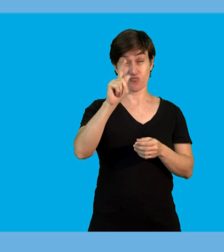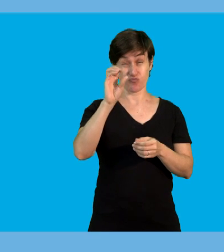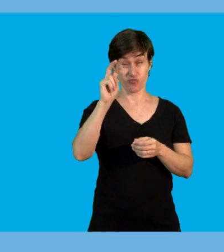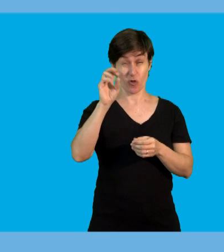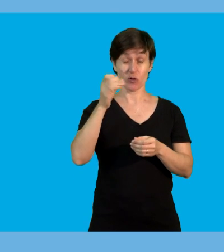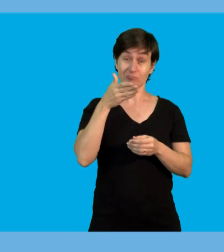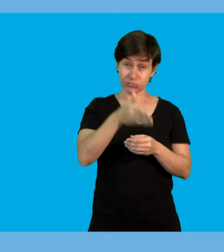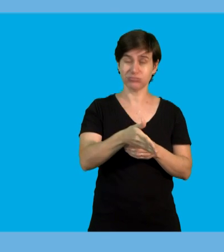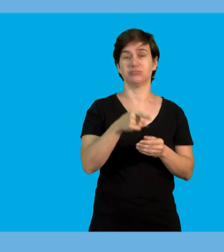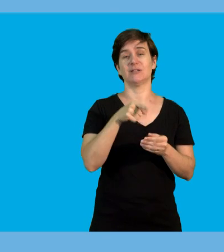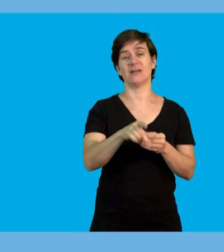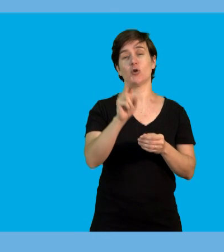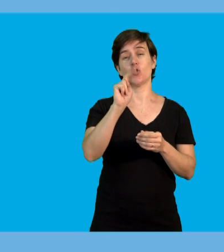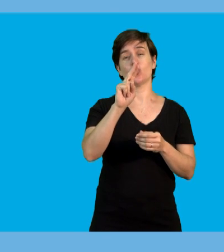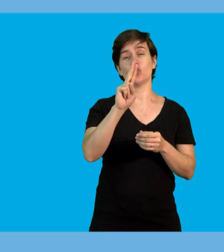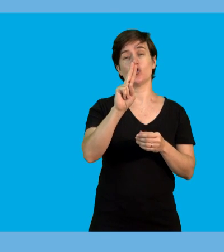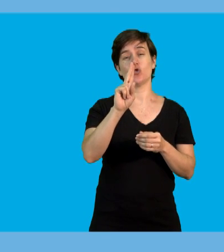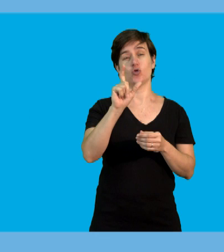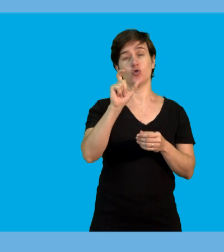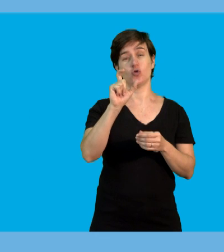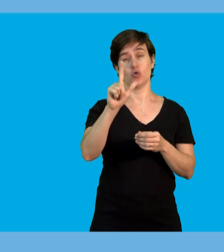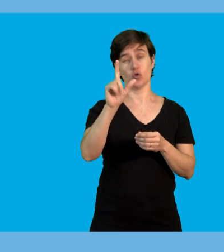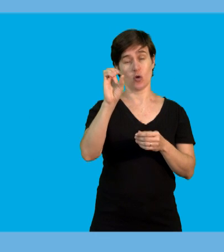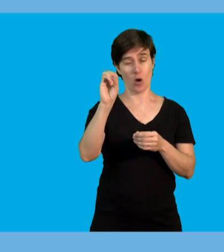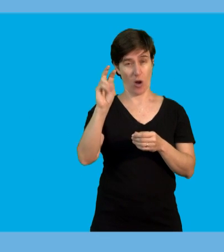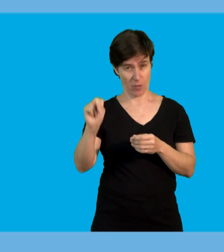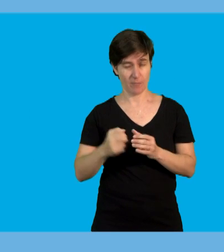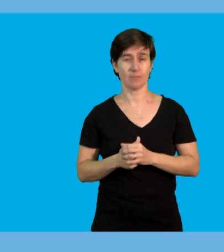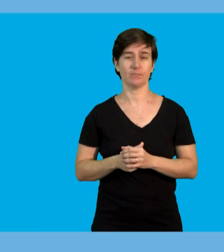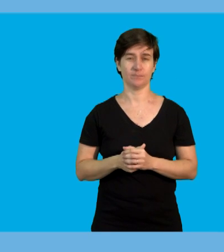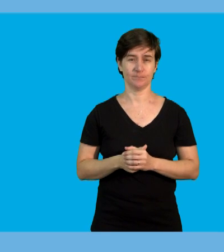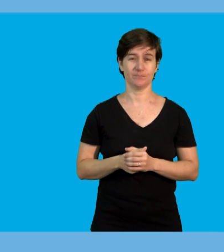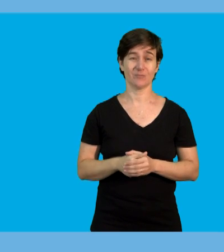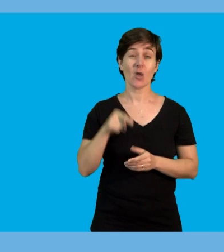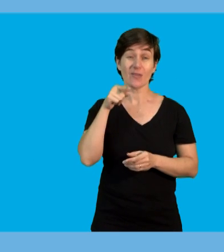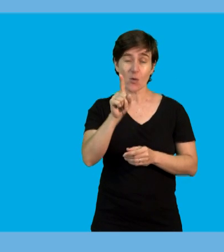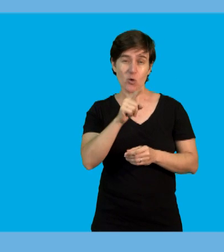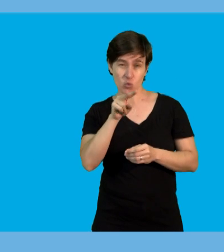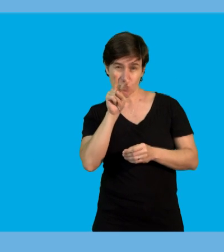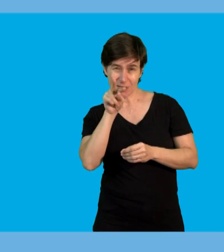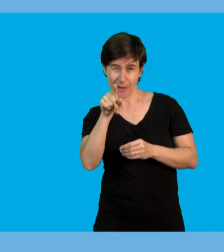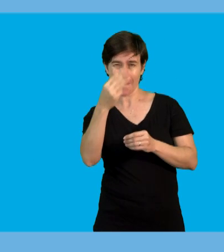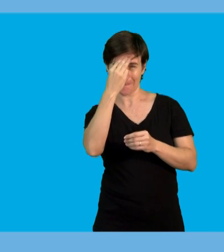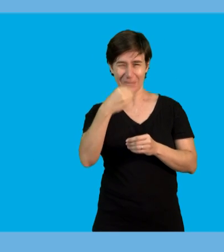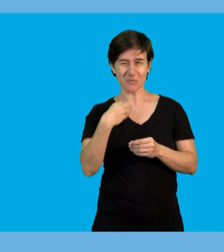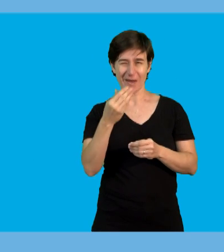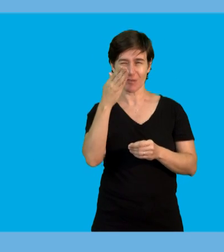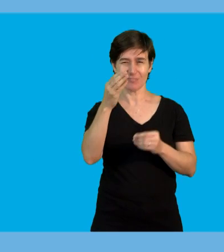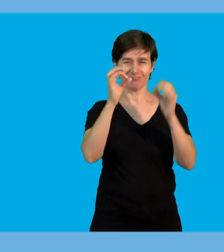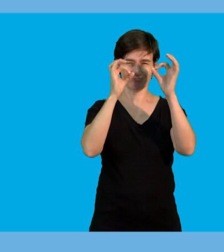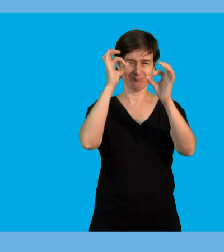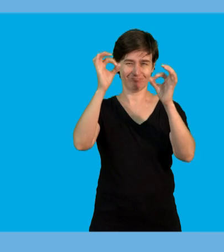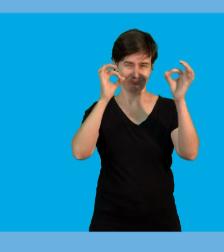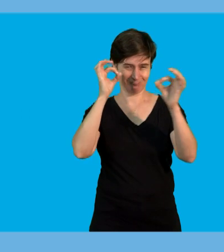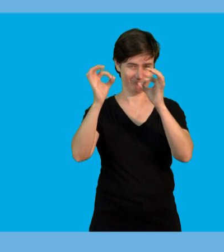an atom, and the electrons, they form an electron cloud around. So those are the ones that you're actually seeing in the picture that I